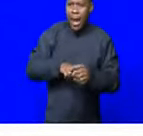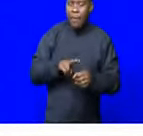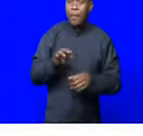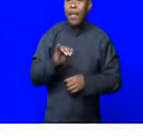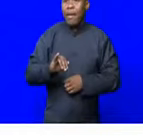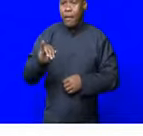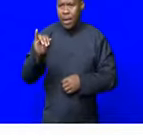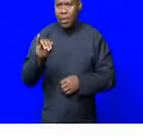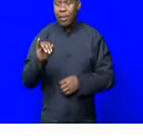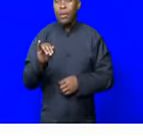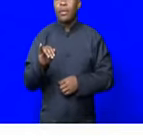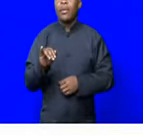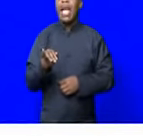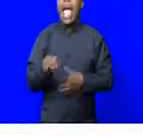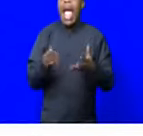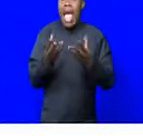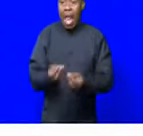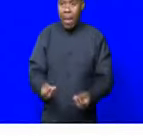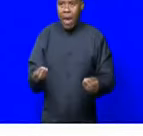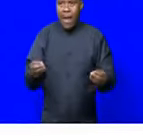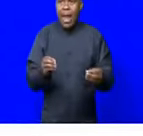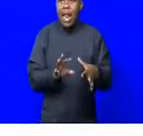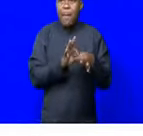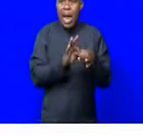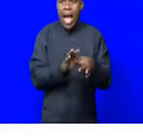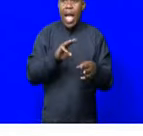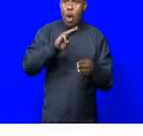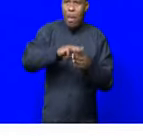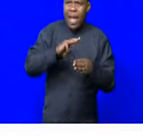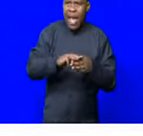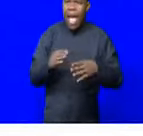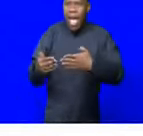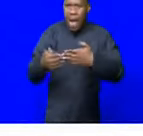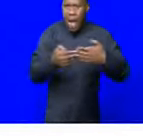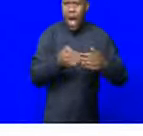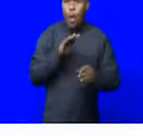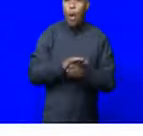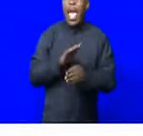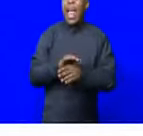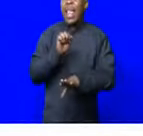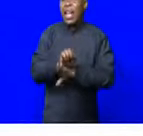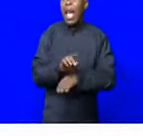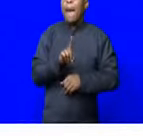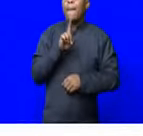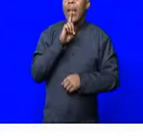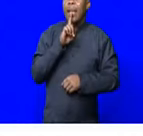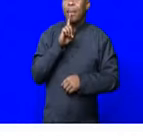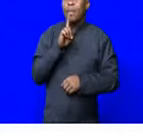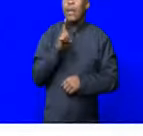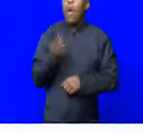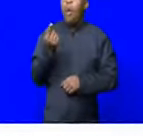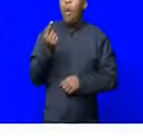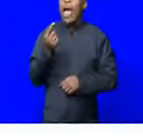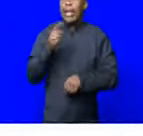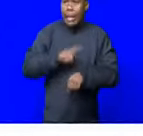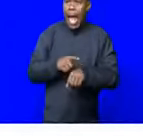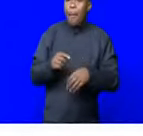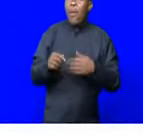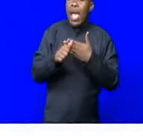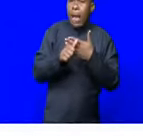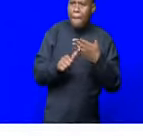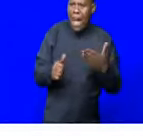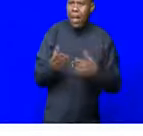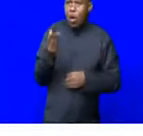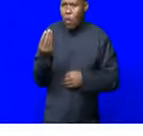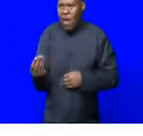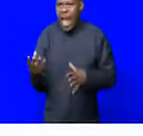model only says the child is with a therapist only for 30 minutes, maybe once a month, where we have seen in the country